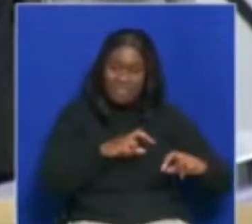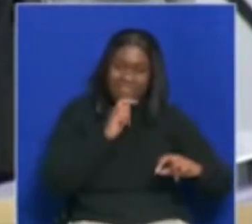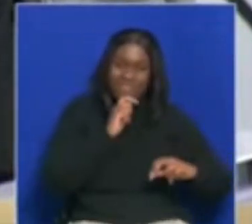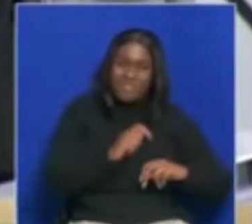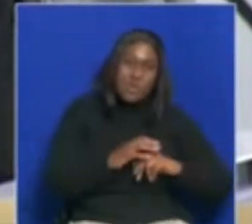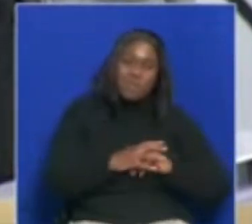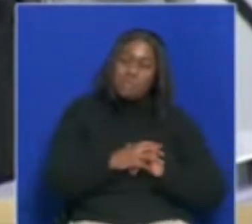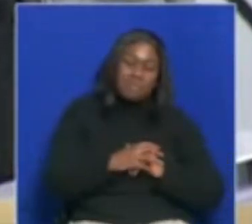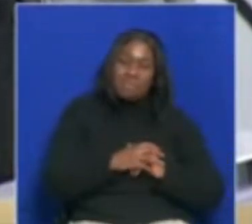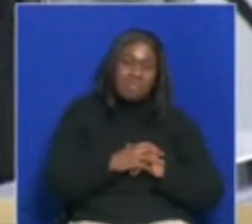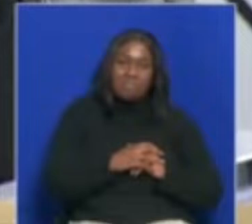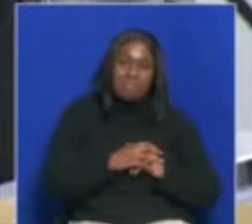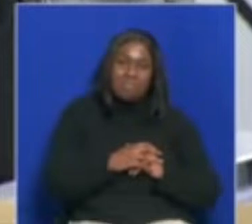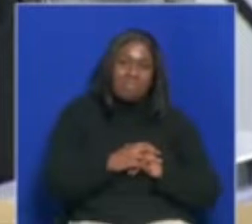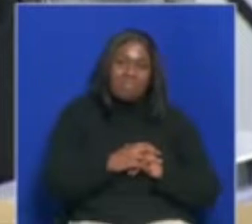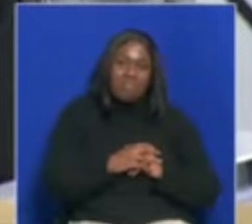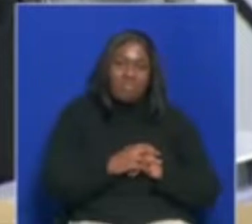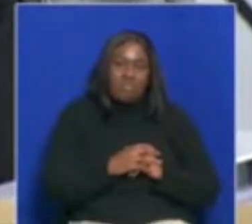have indicated.